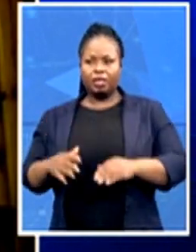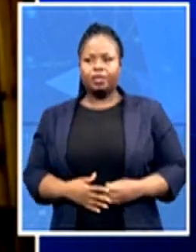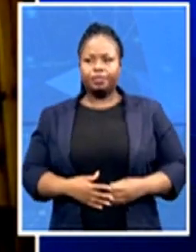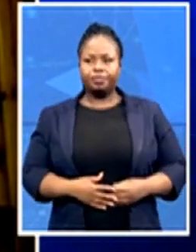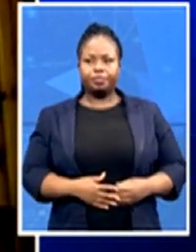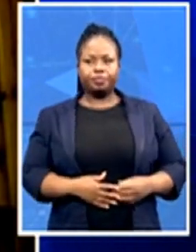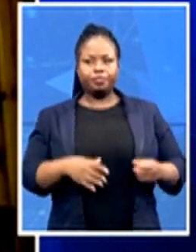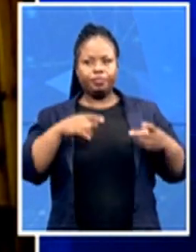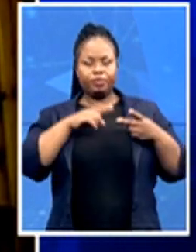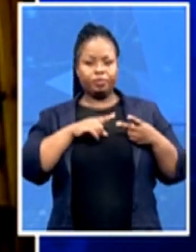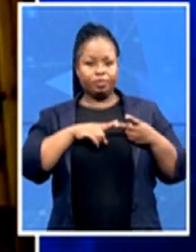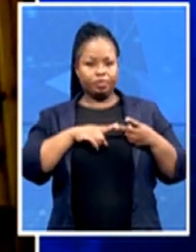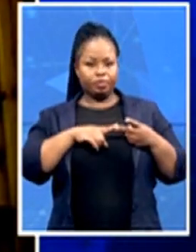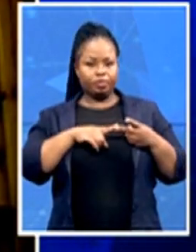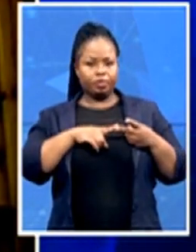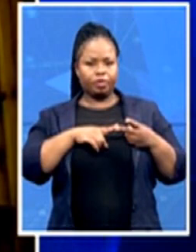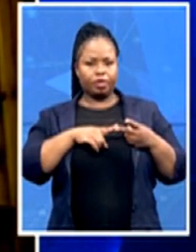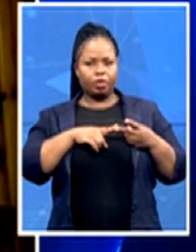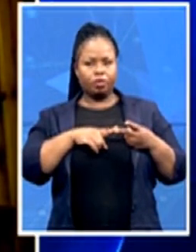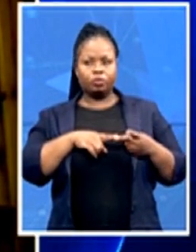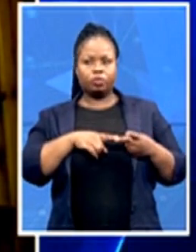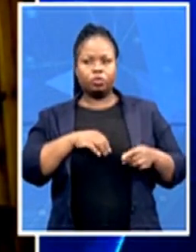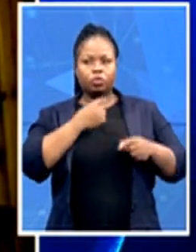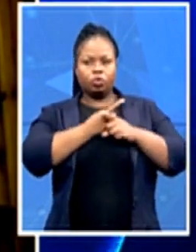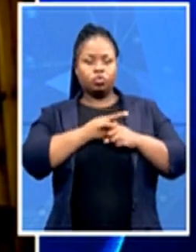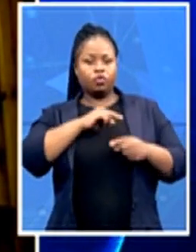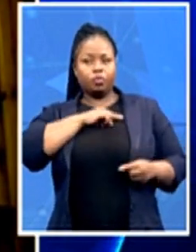that the public can be clear about the extent of this compensation.